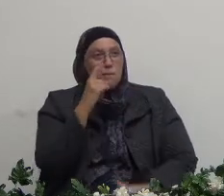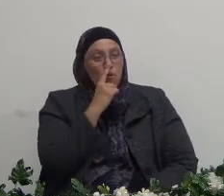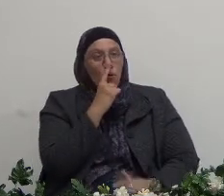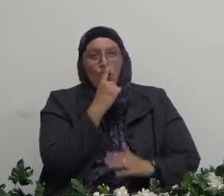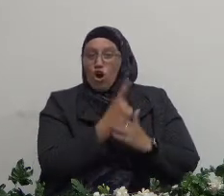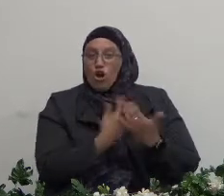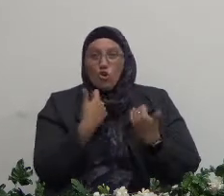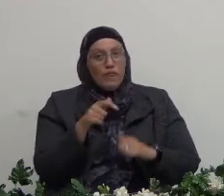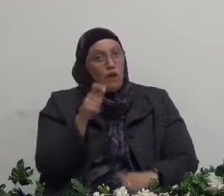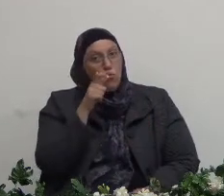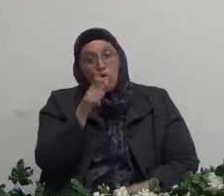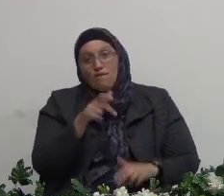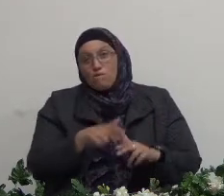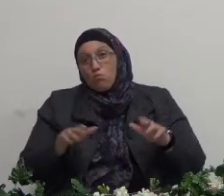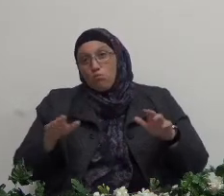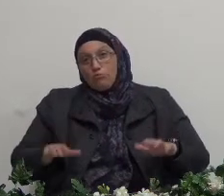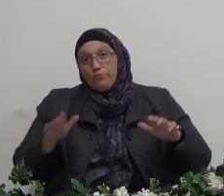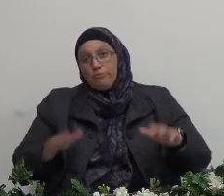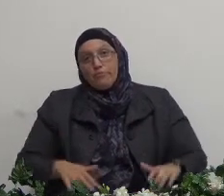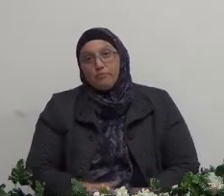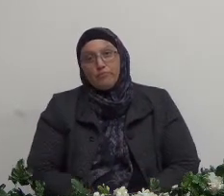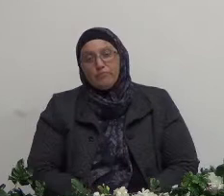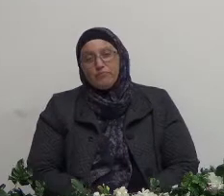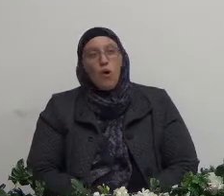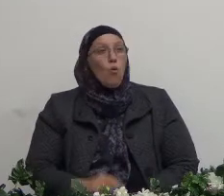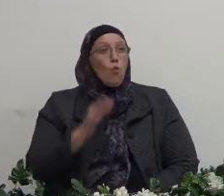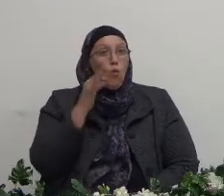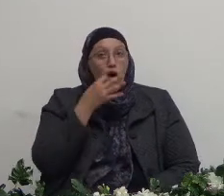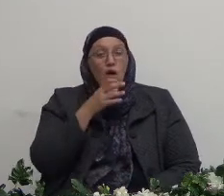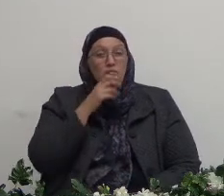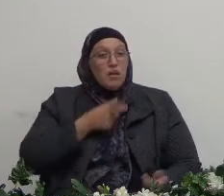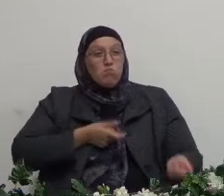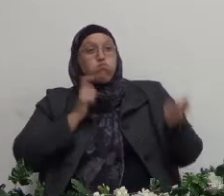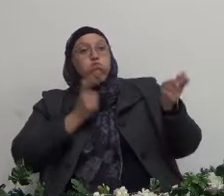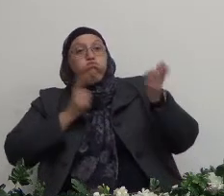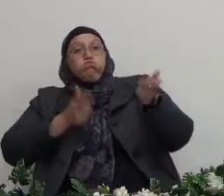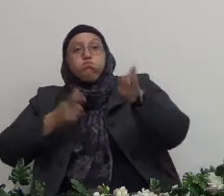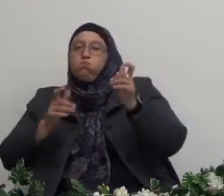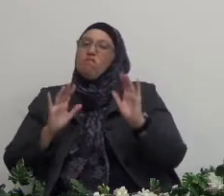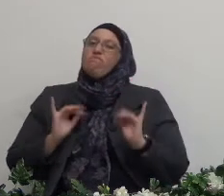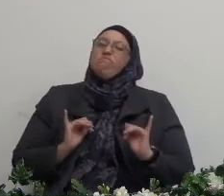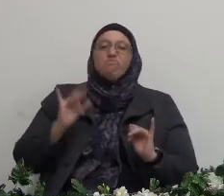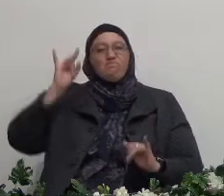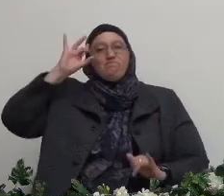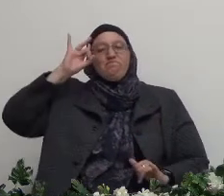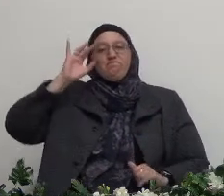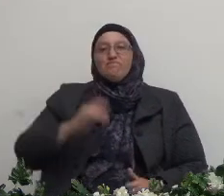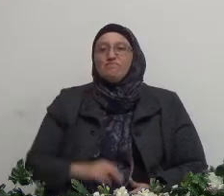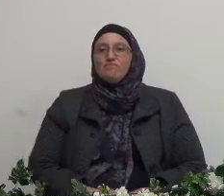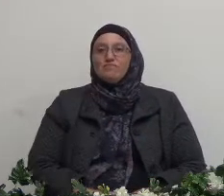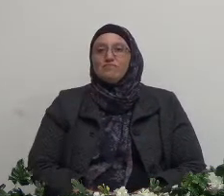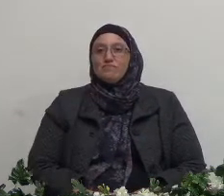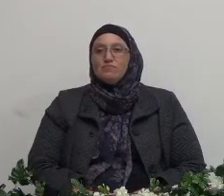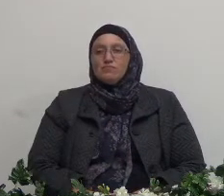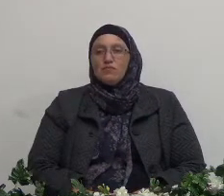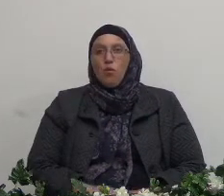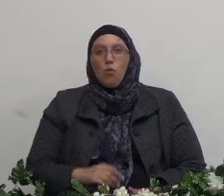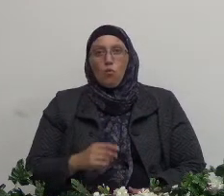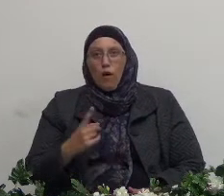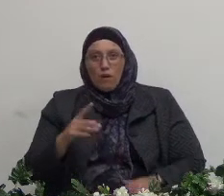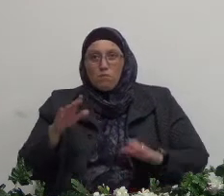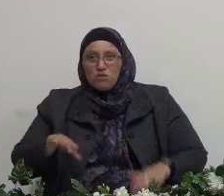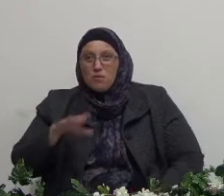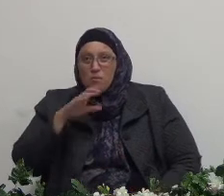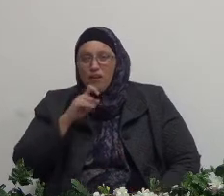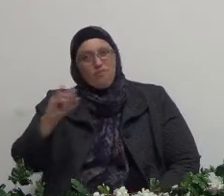you're a terrorist. It depends who does the killings. If you're remember the guy in Las Vegas, Nevada, that started shooting all those people at the